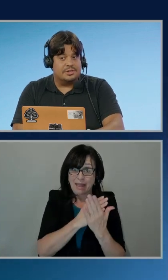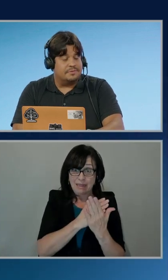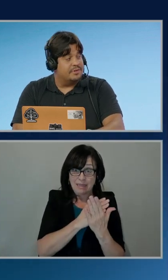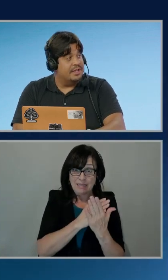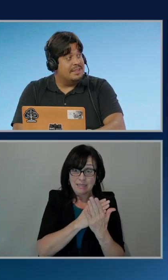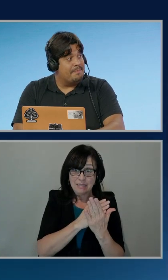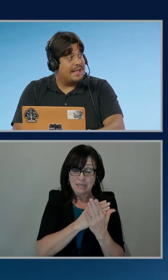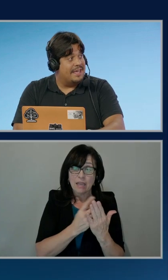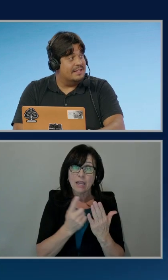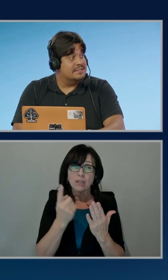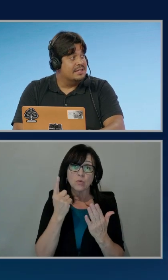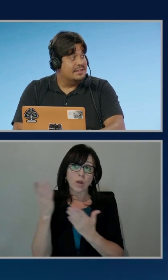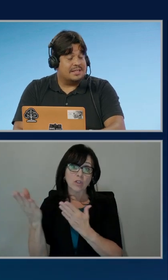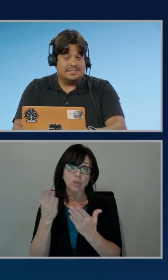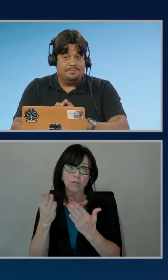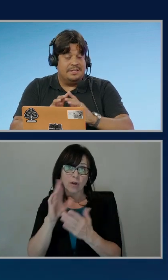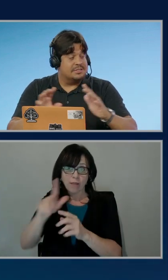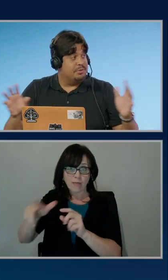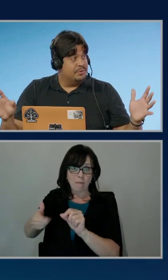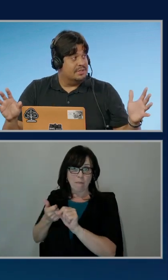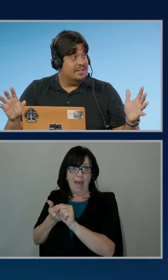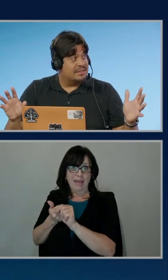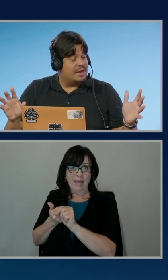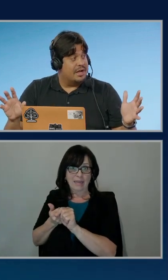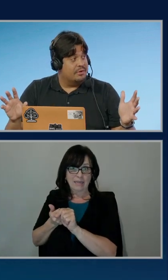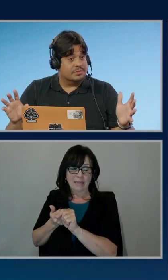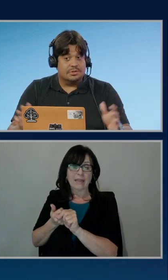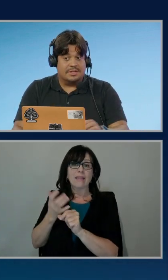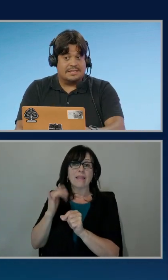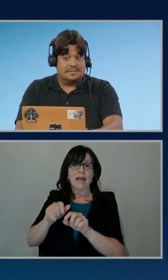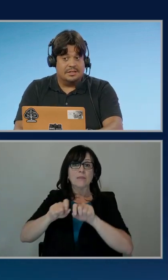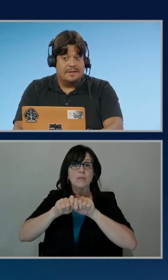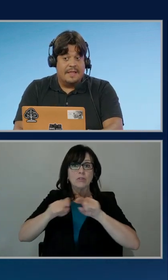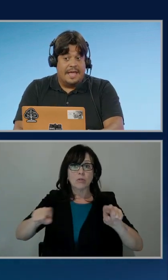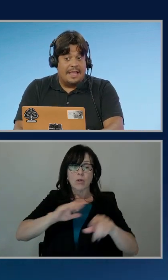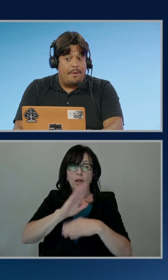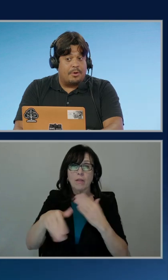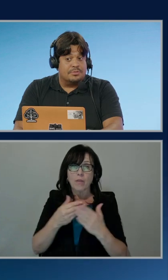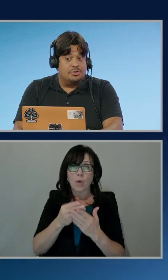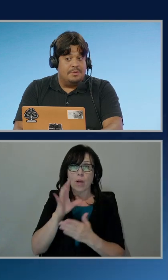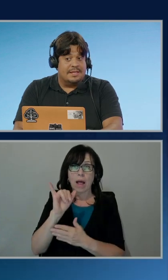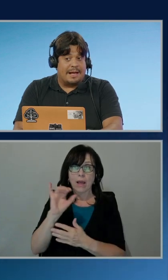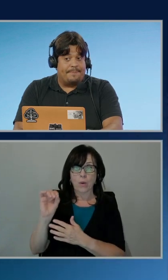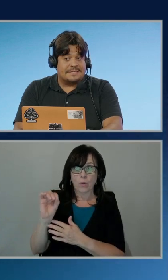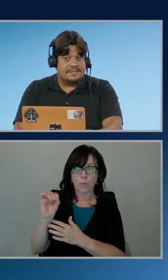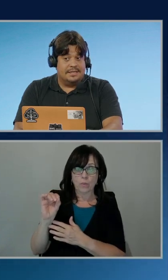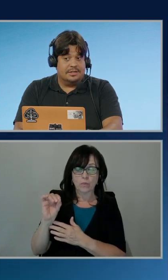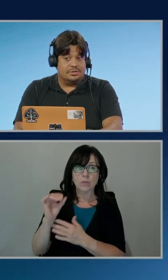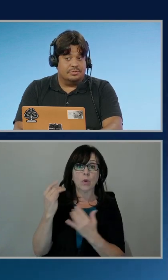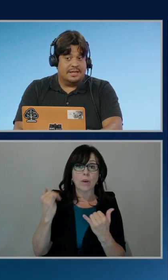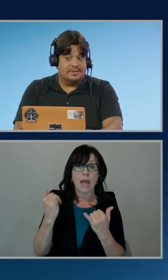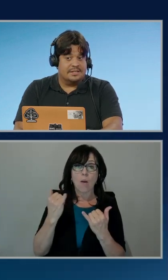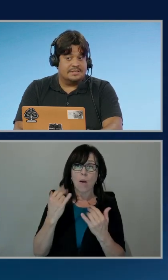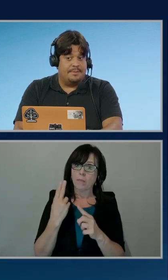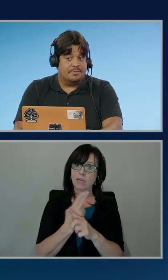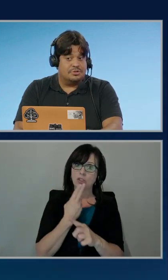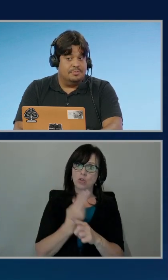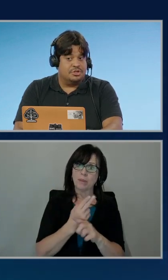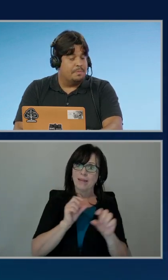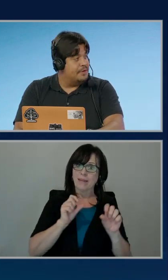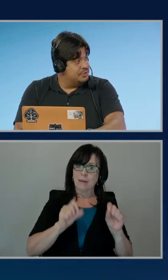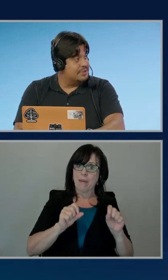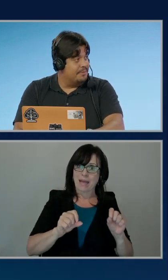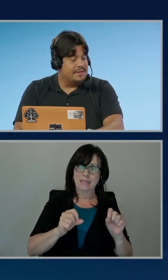one server in the back end that's being distributed the entire I/O. So and now I'm consuming the capacity here too. As you can see, I'm